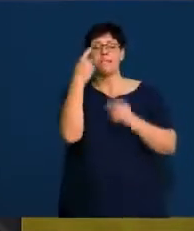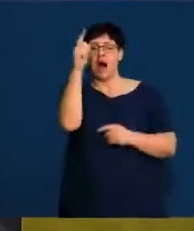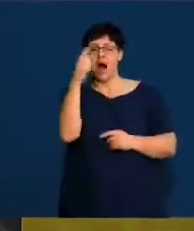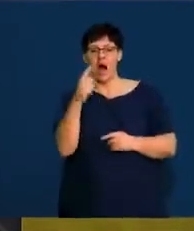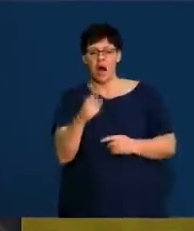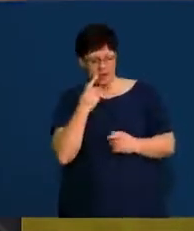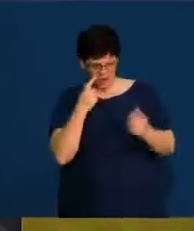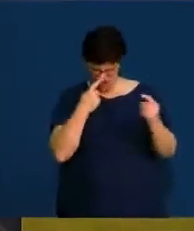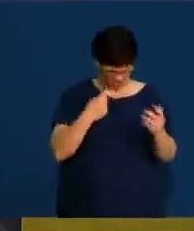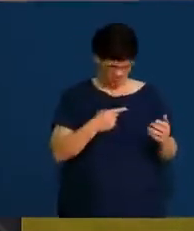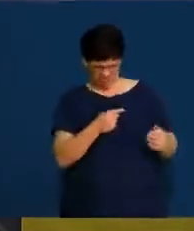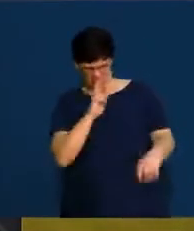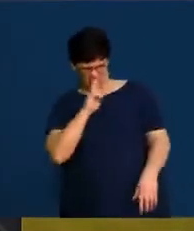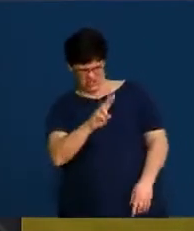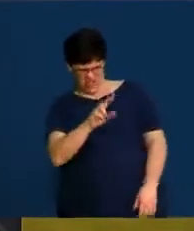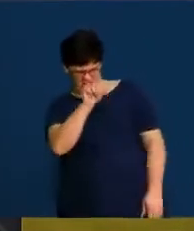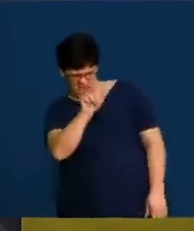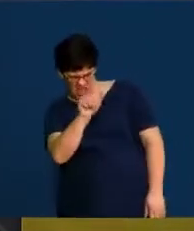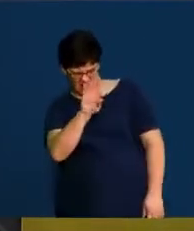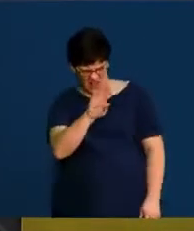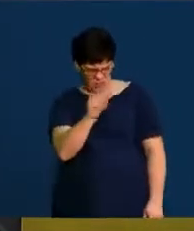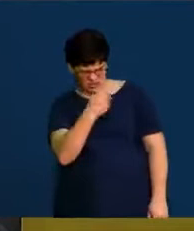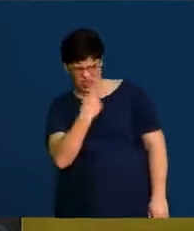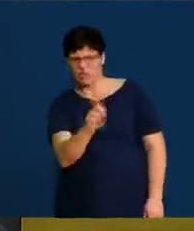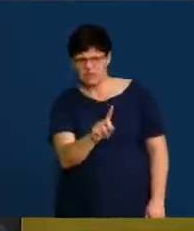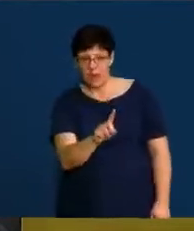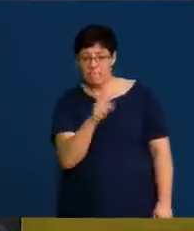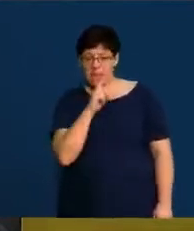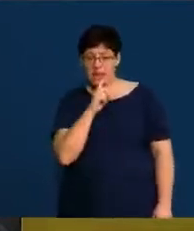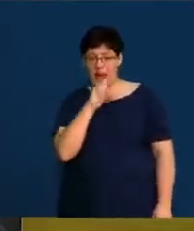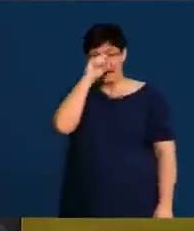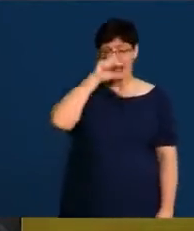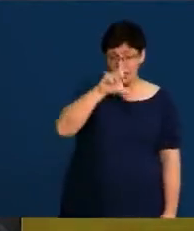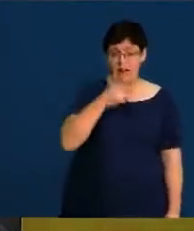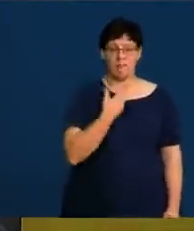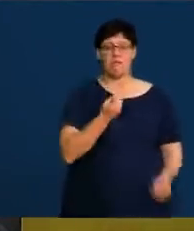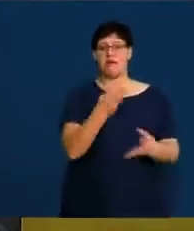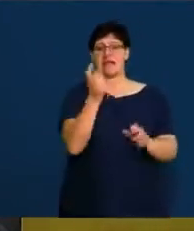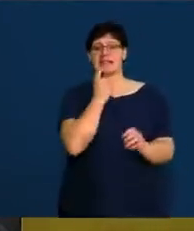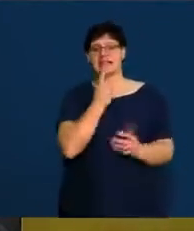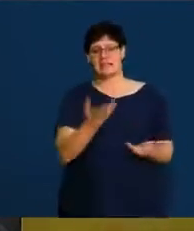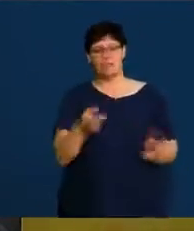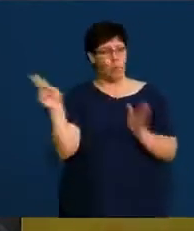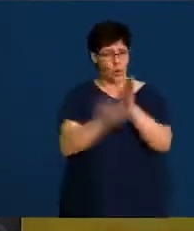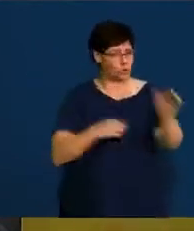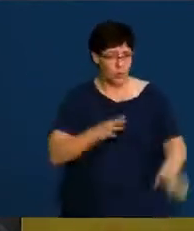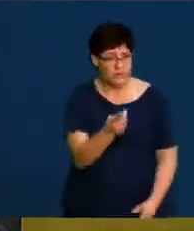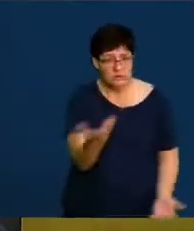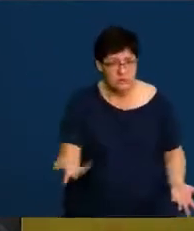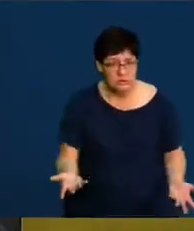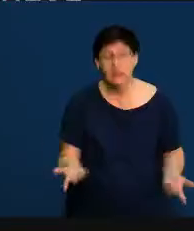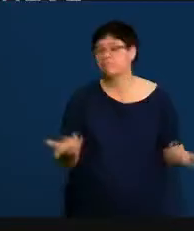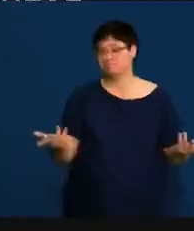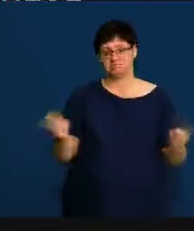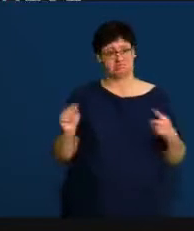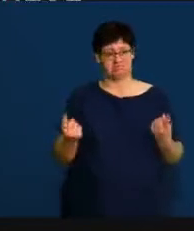papers would be better able to see exactly what you've written and give you the mark. You don't want to lose the mark, do you? No,